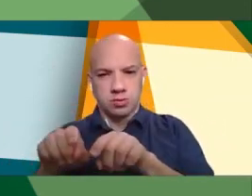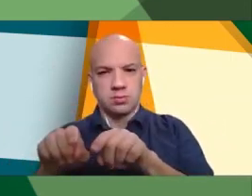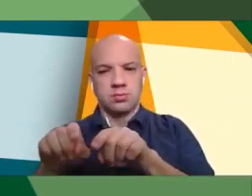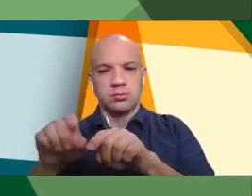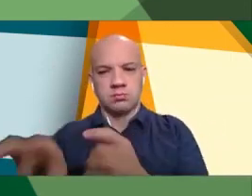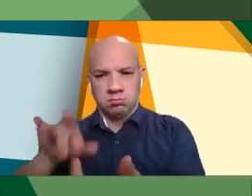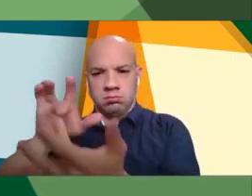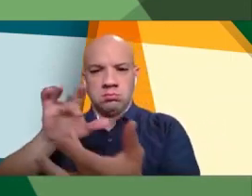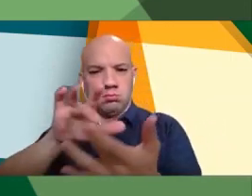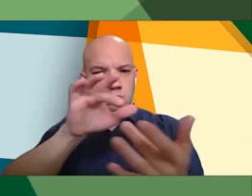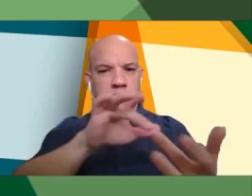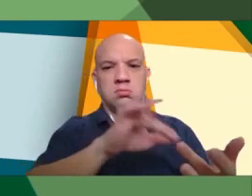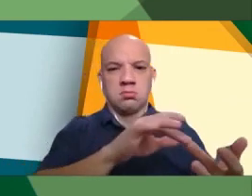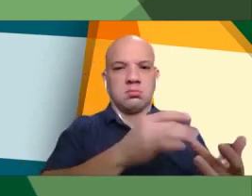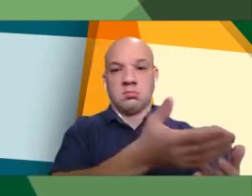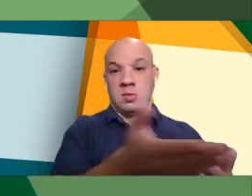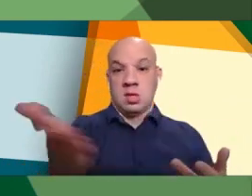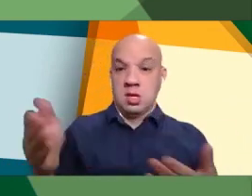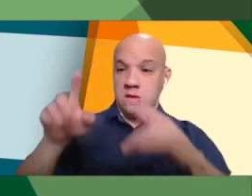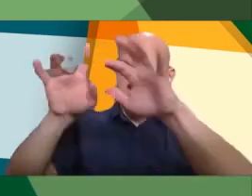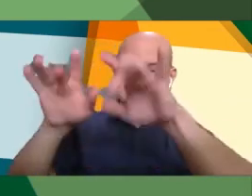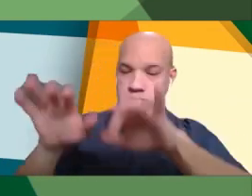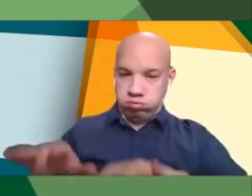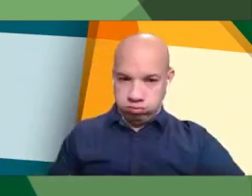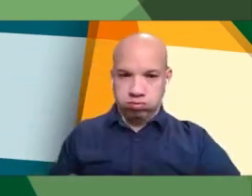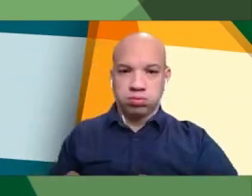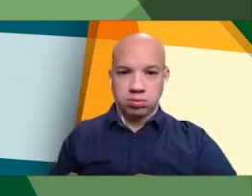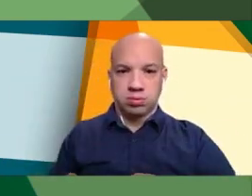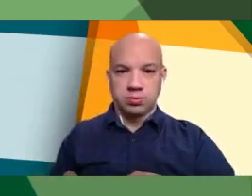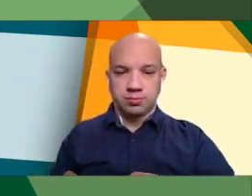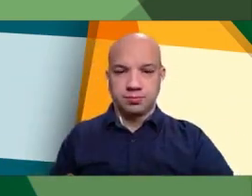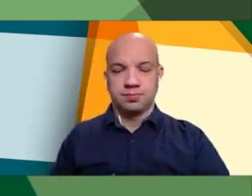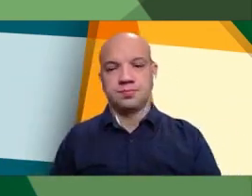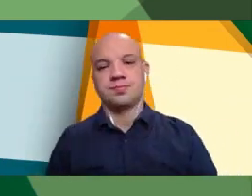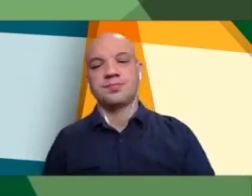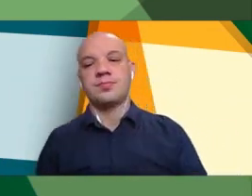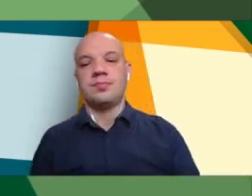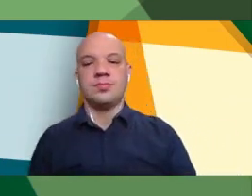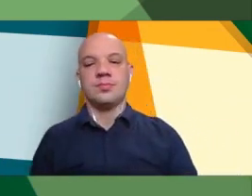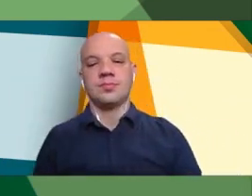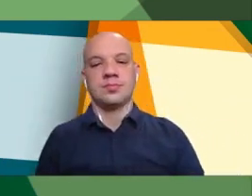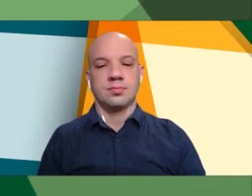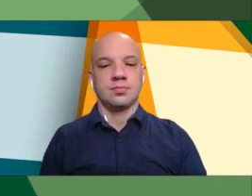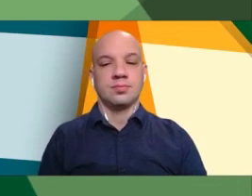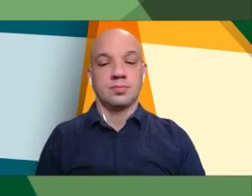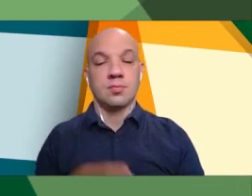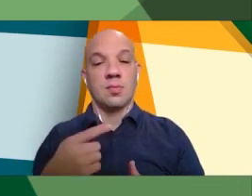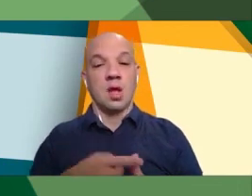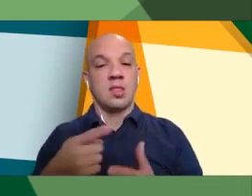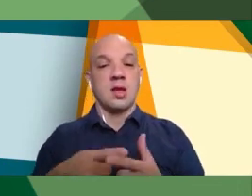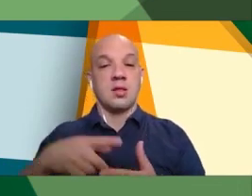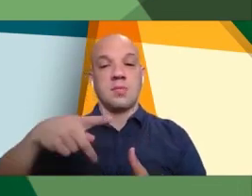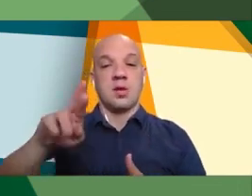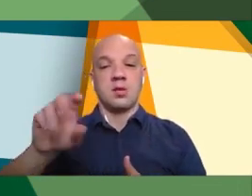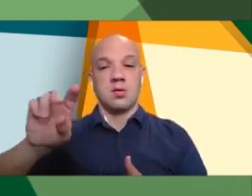person identified by the proposer in this exhibit, and the PRDOH will